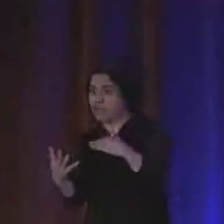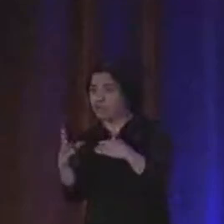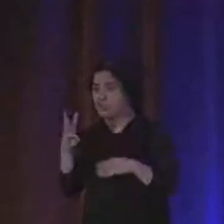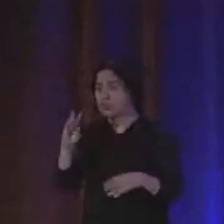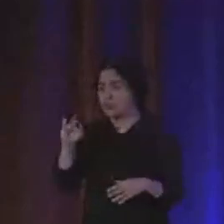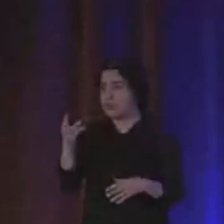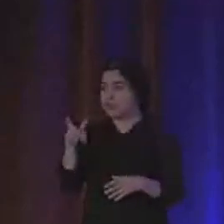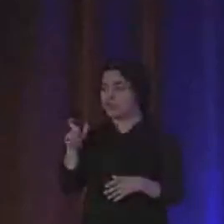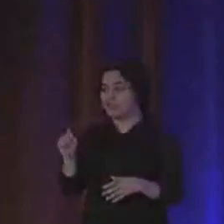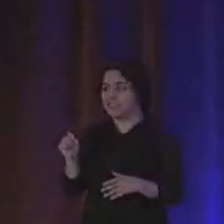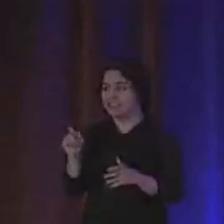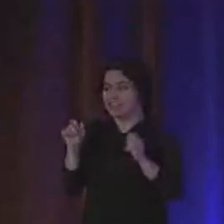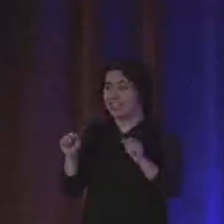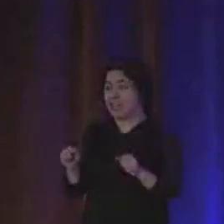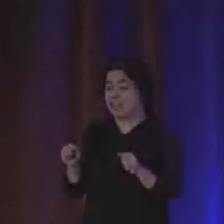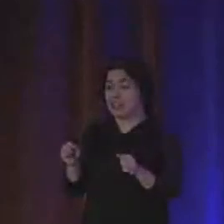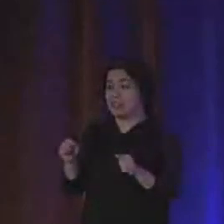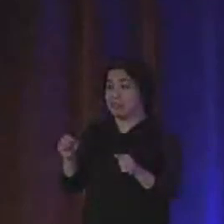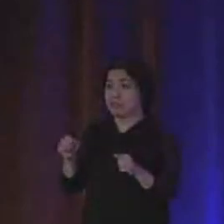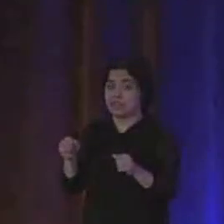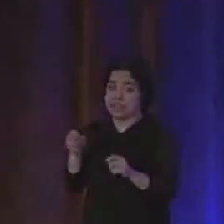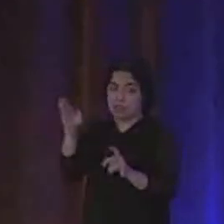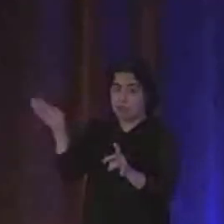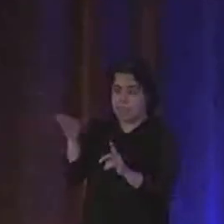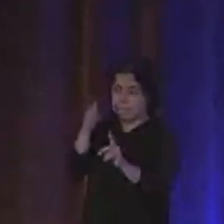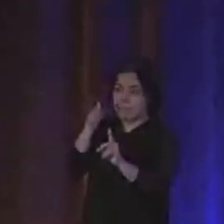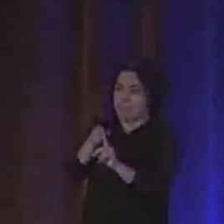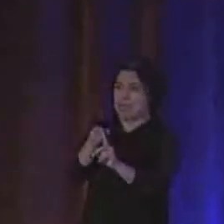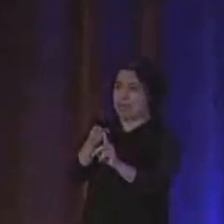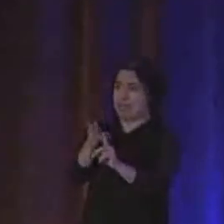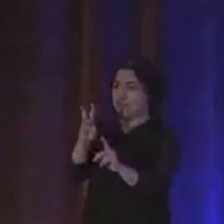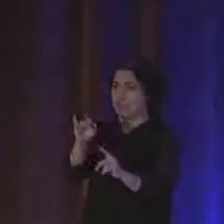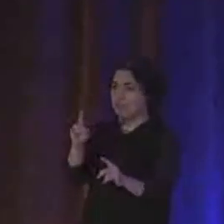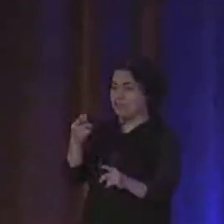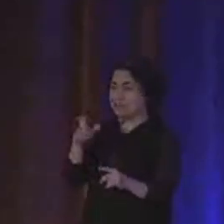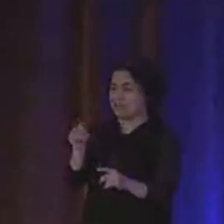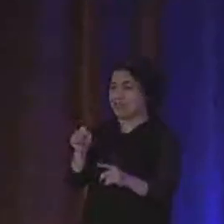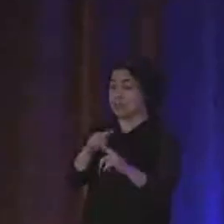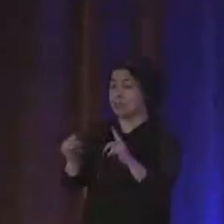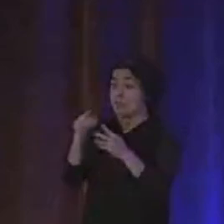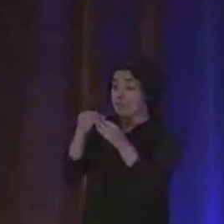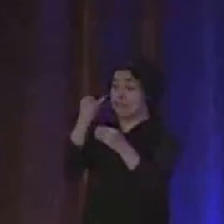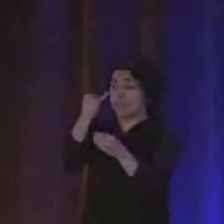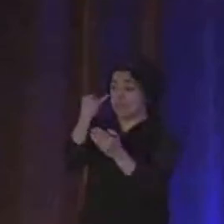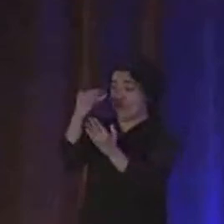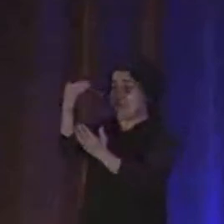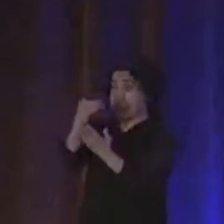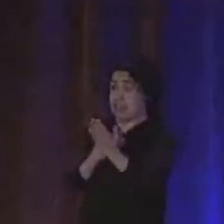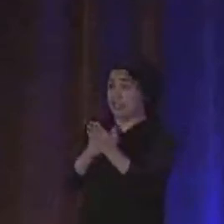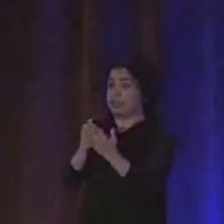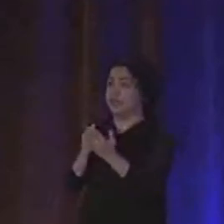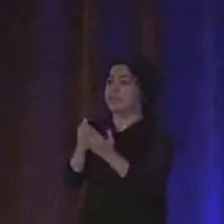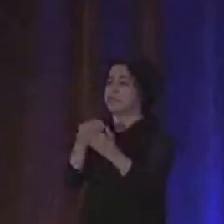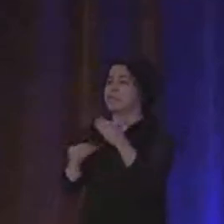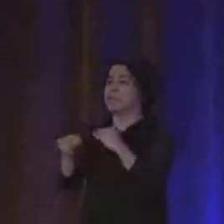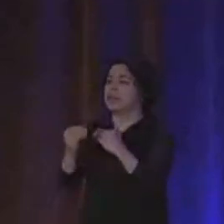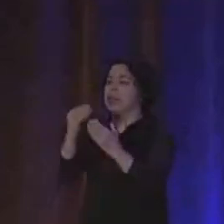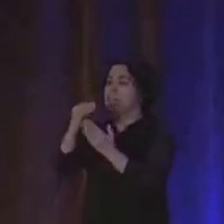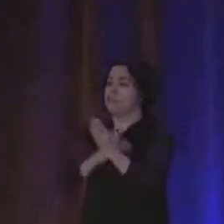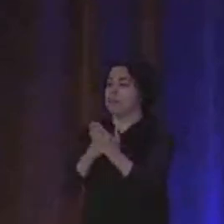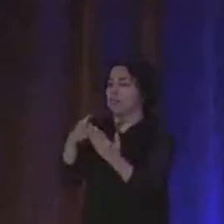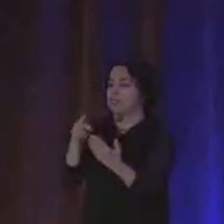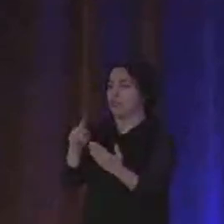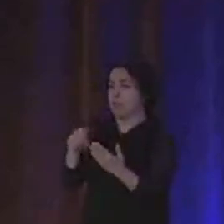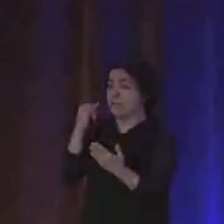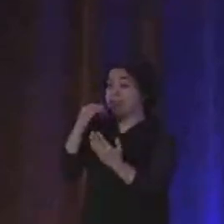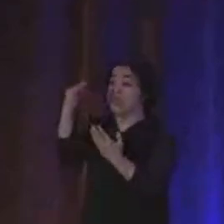have maybe our main widget. But then if it's a list, we could pass in a list prop. And then if it's a list, we could pass in the list.